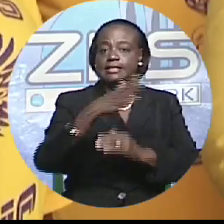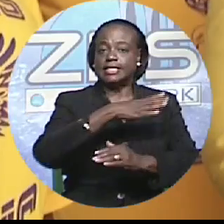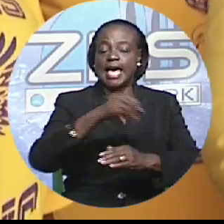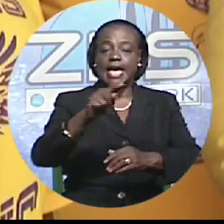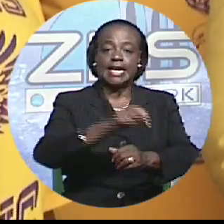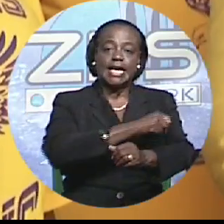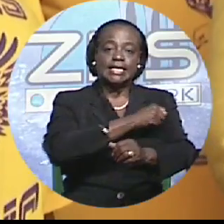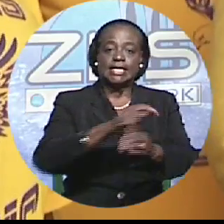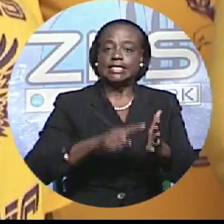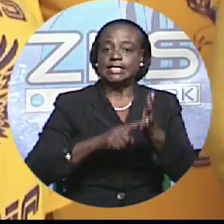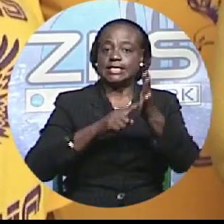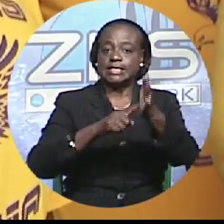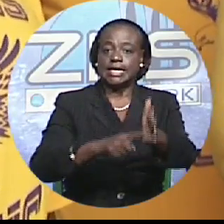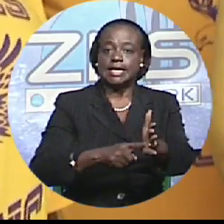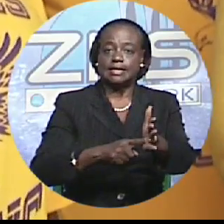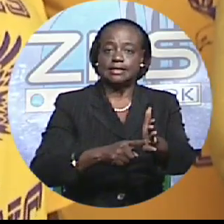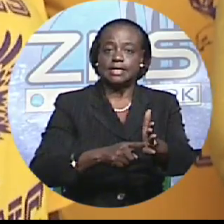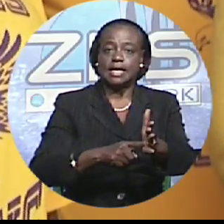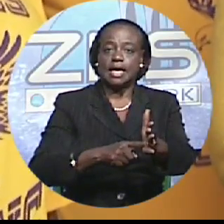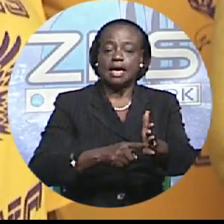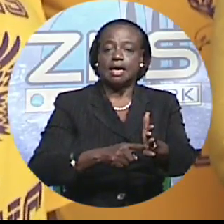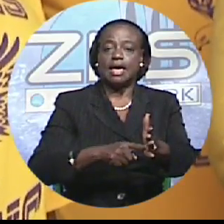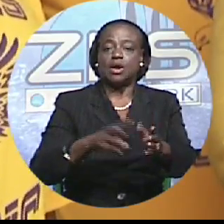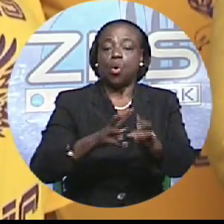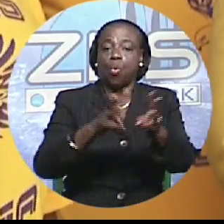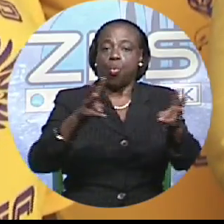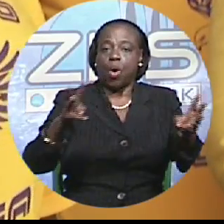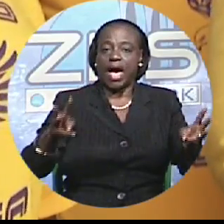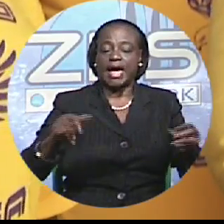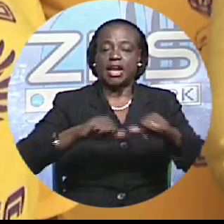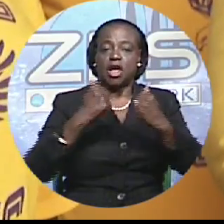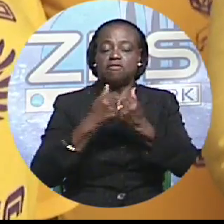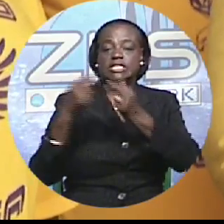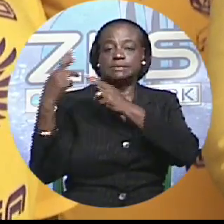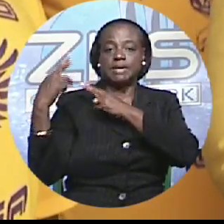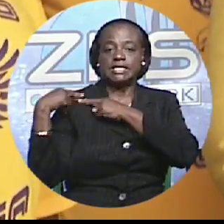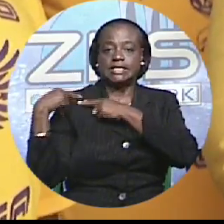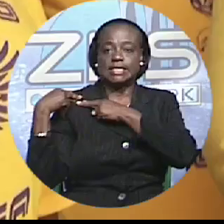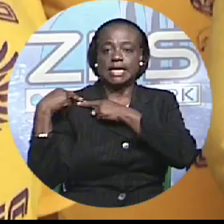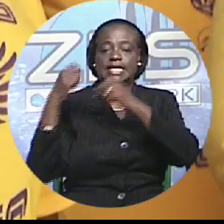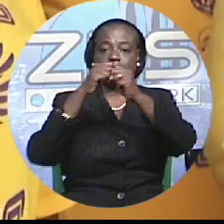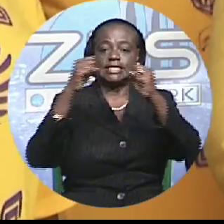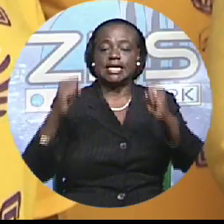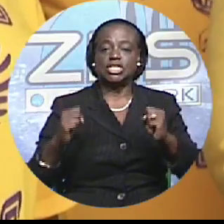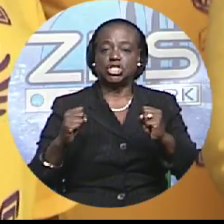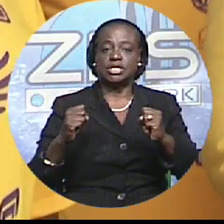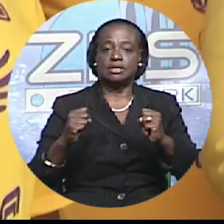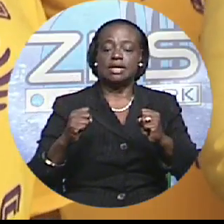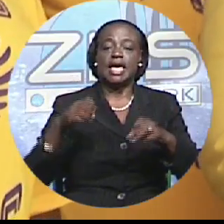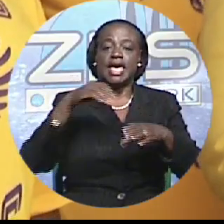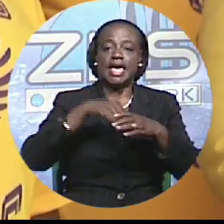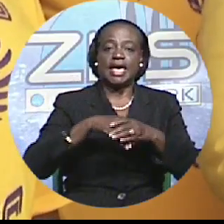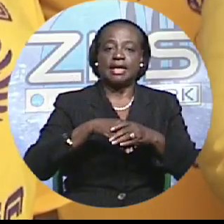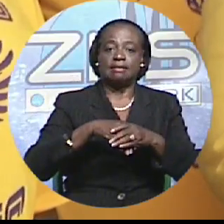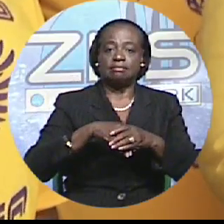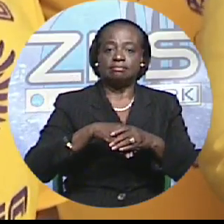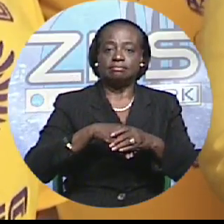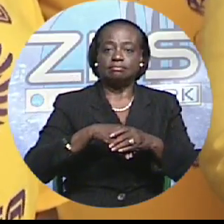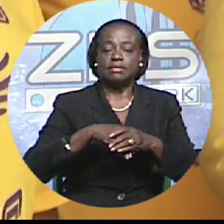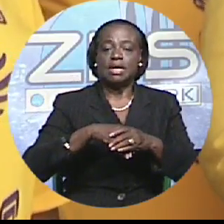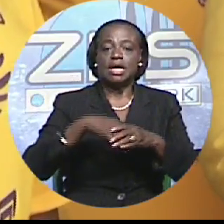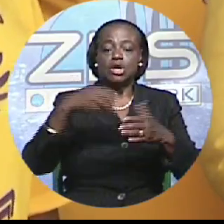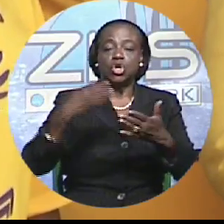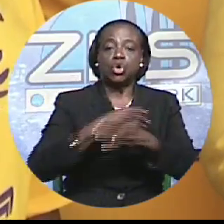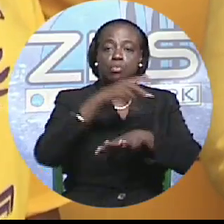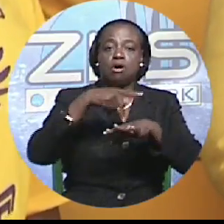wide range of responsibility at stations located at Rusty Bethel Drive, Nassau, Bahamas, and at the